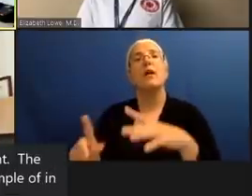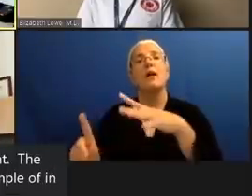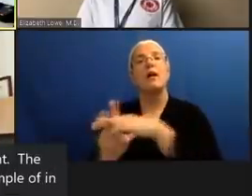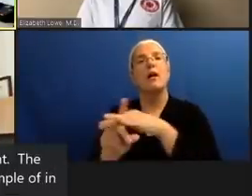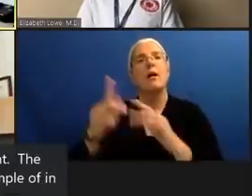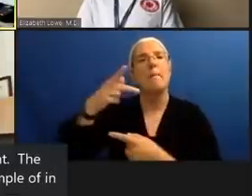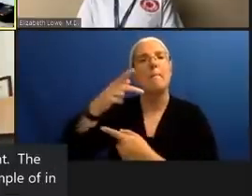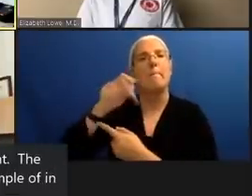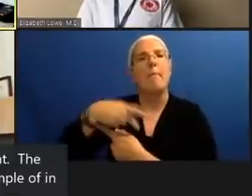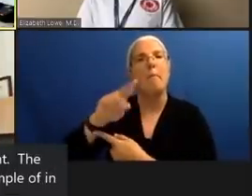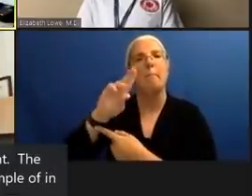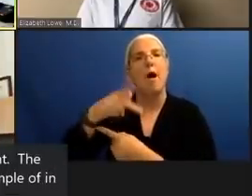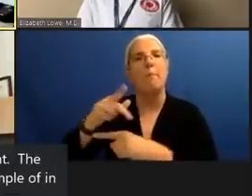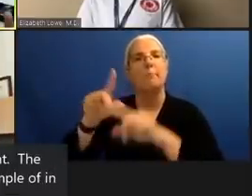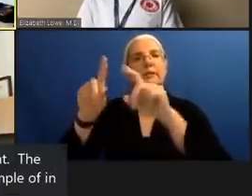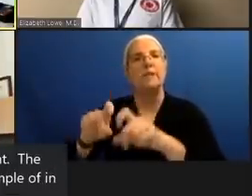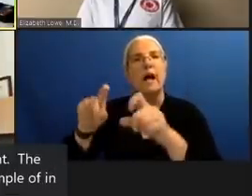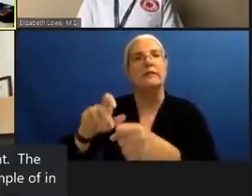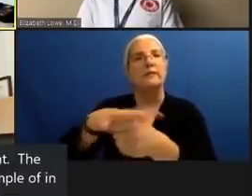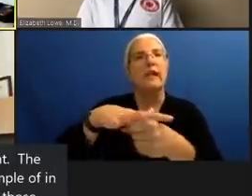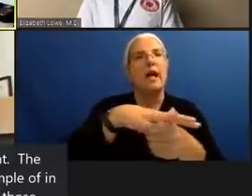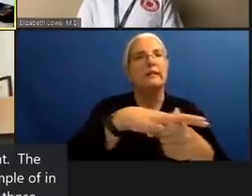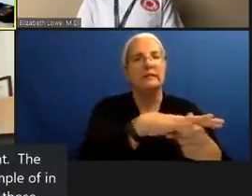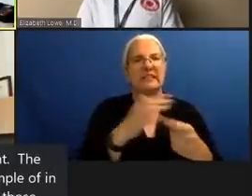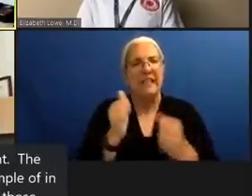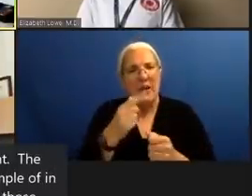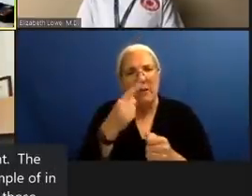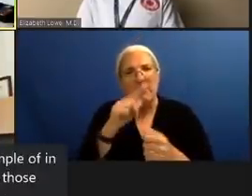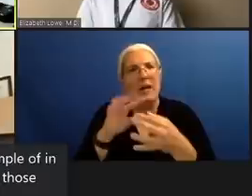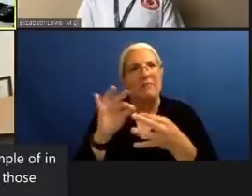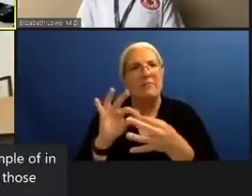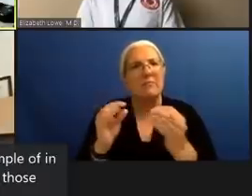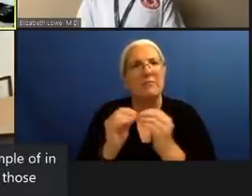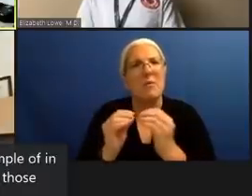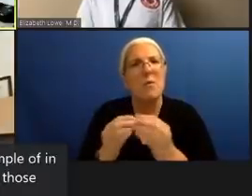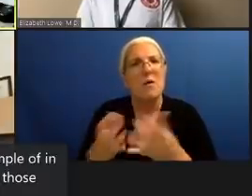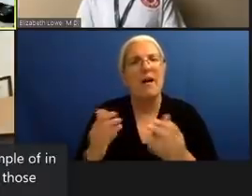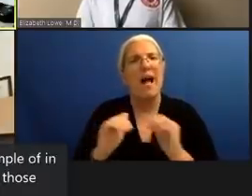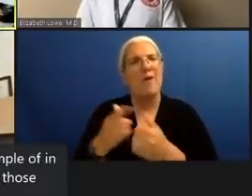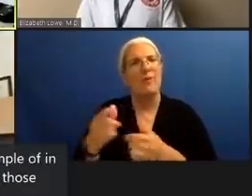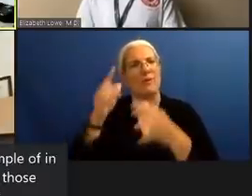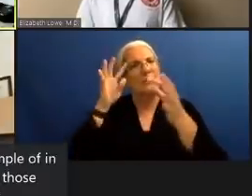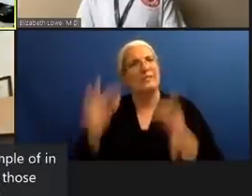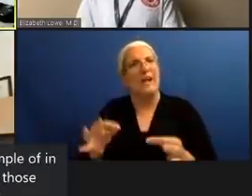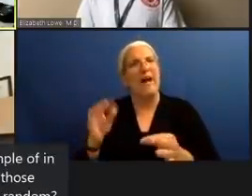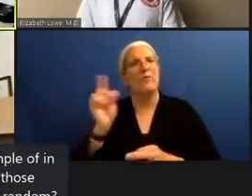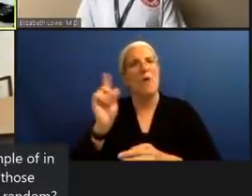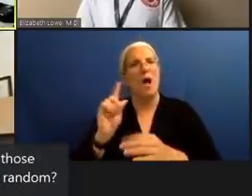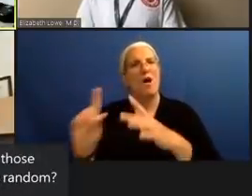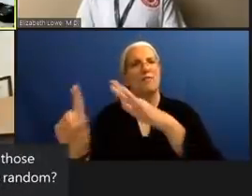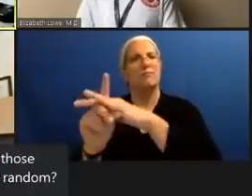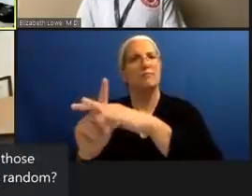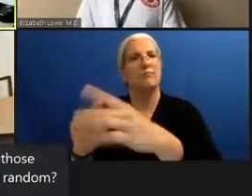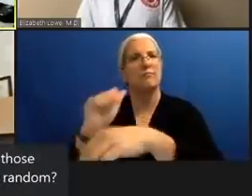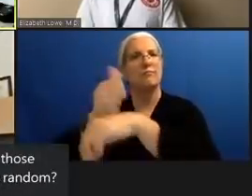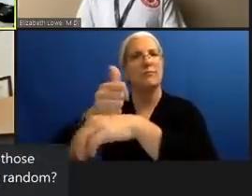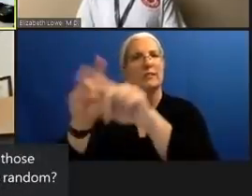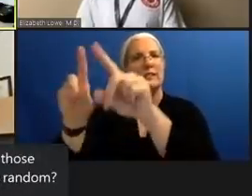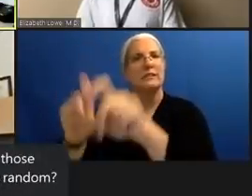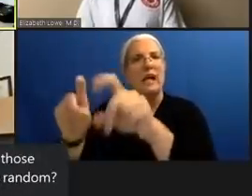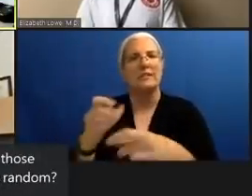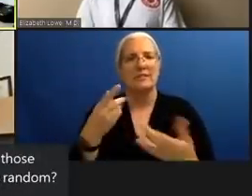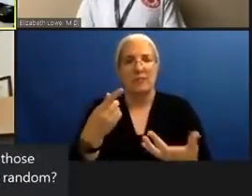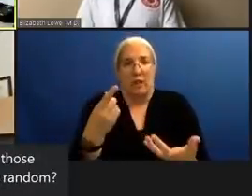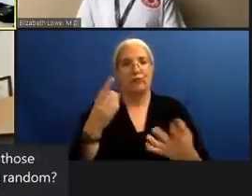How are those locations selected? Do you select them at random, or is there more to it than that? Such